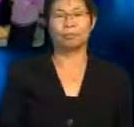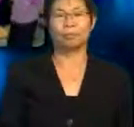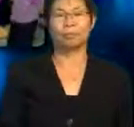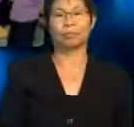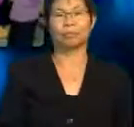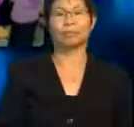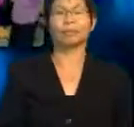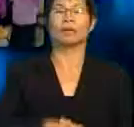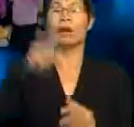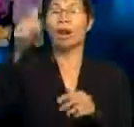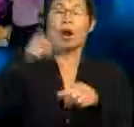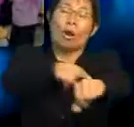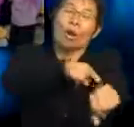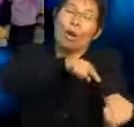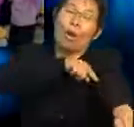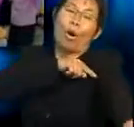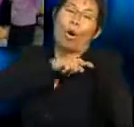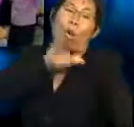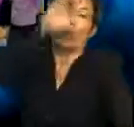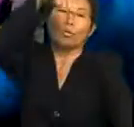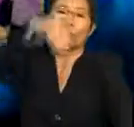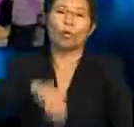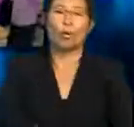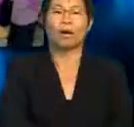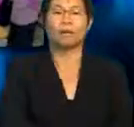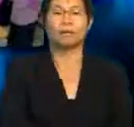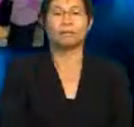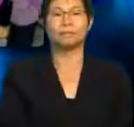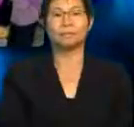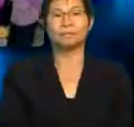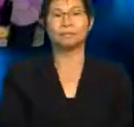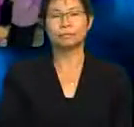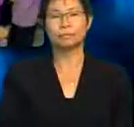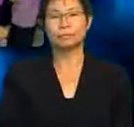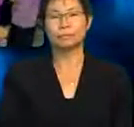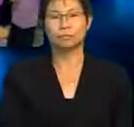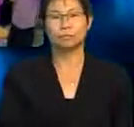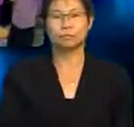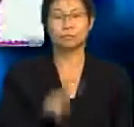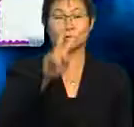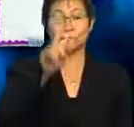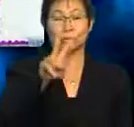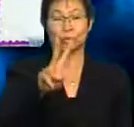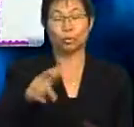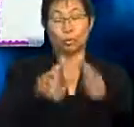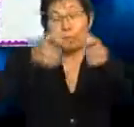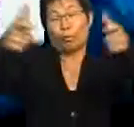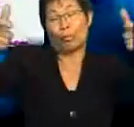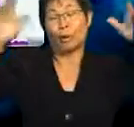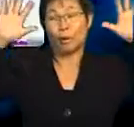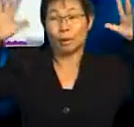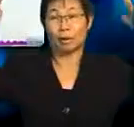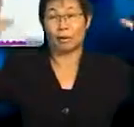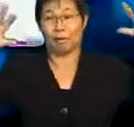big body. A long trunk. A long trunk. Two